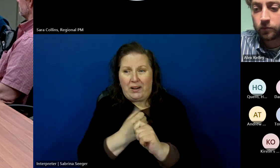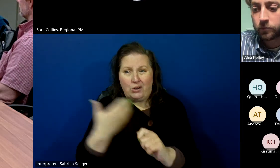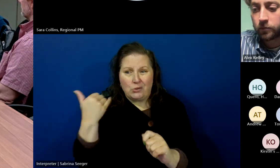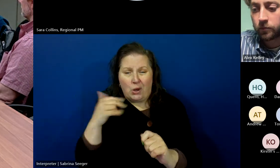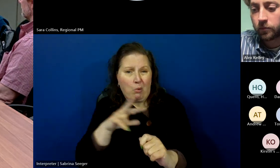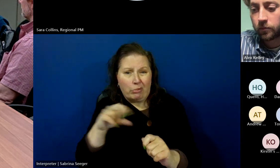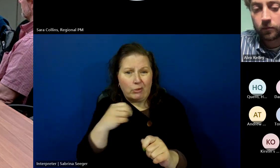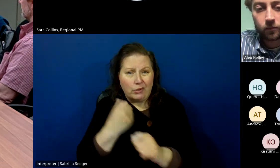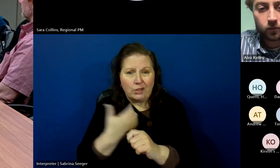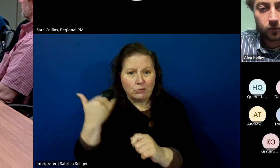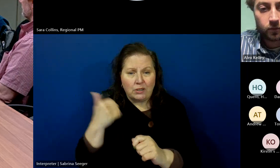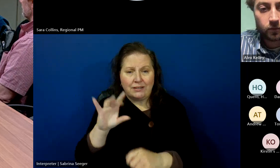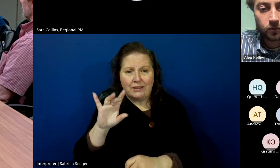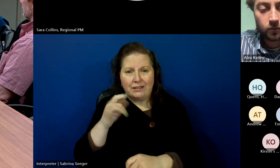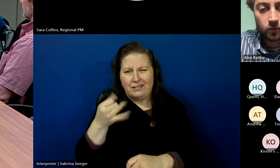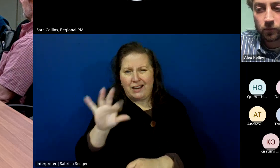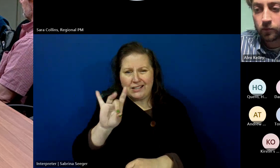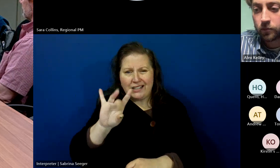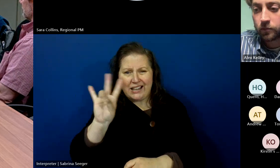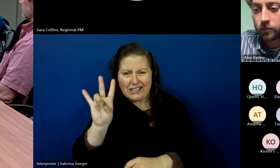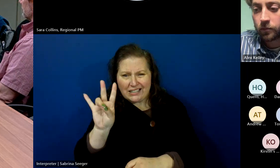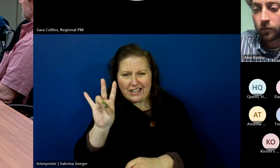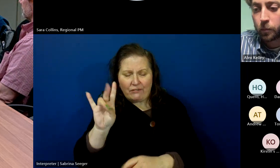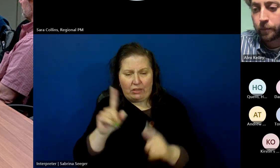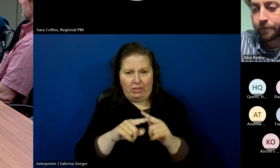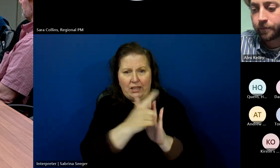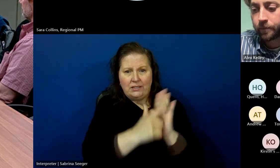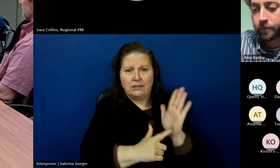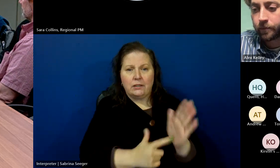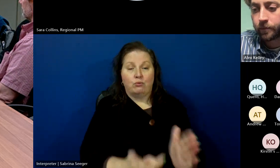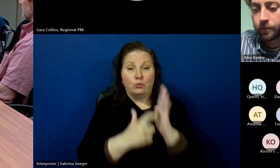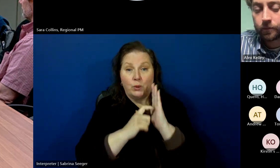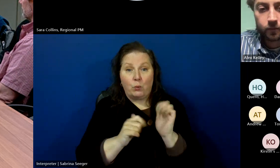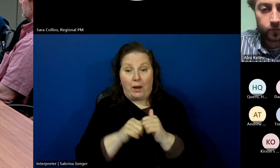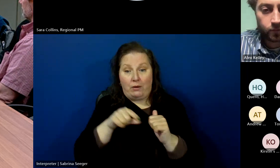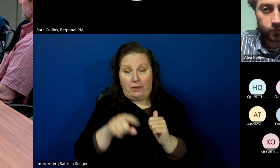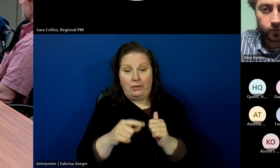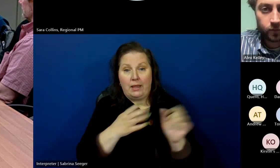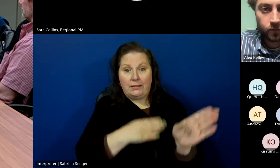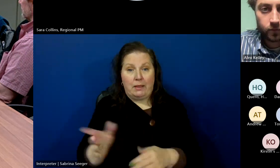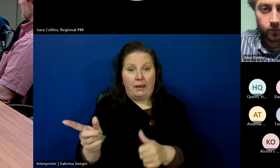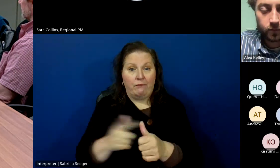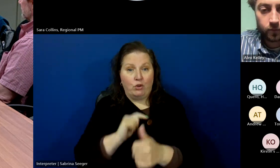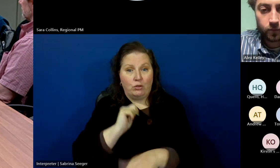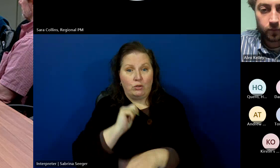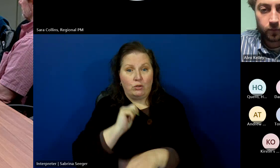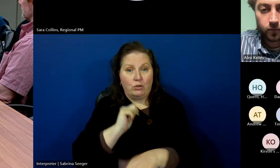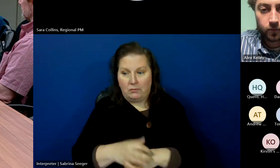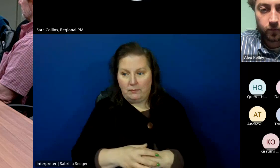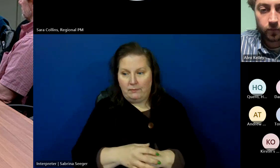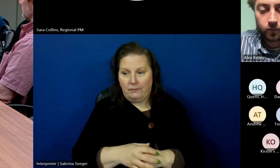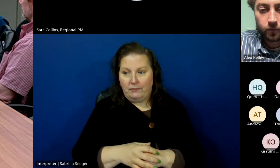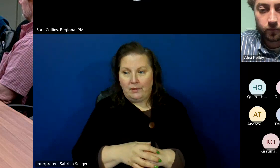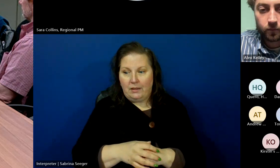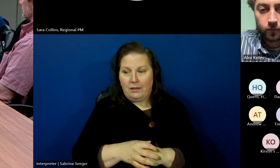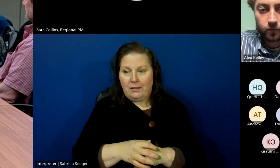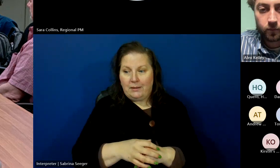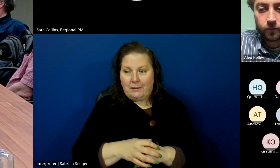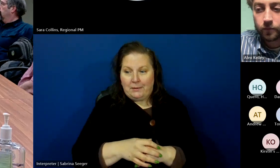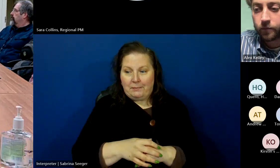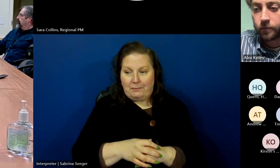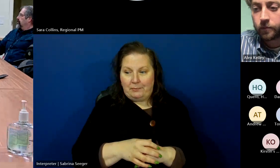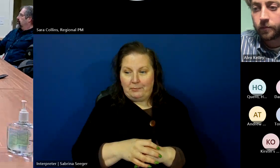years, 87 is when this statute requiring this plan was first passed. And then it was